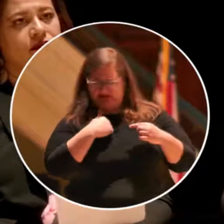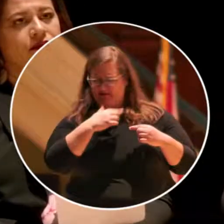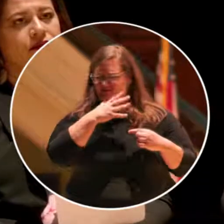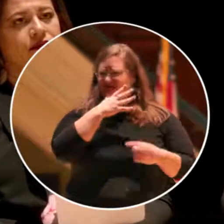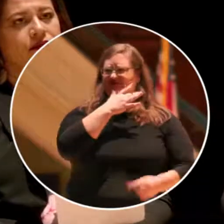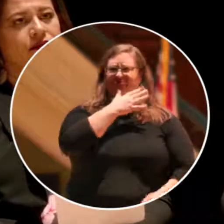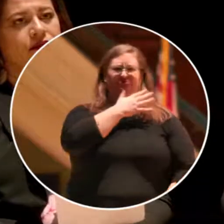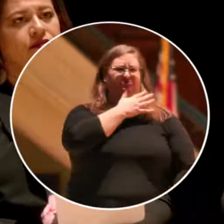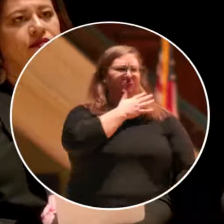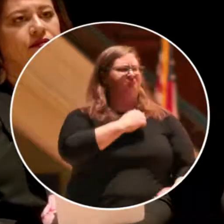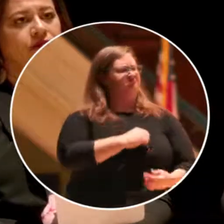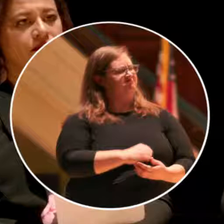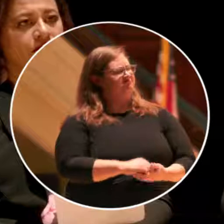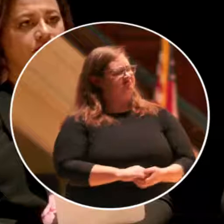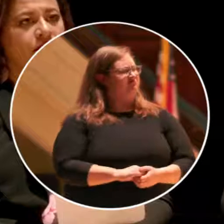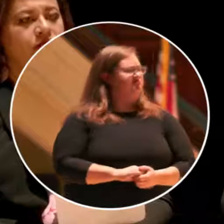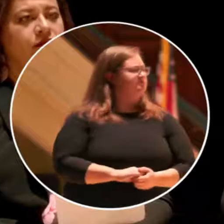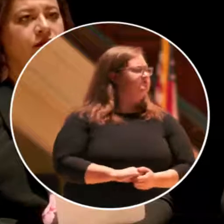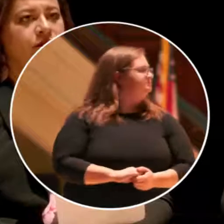a mother?